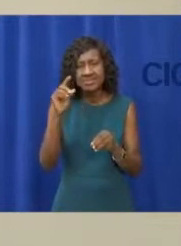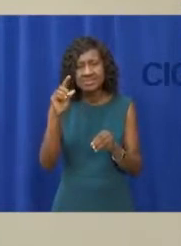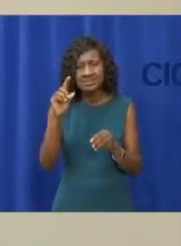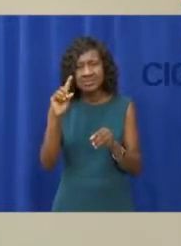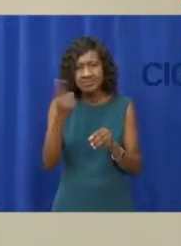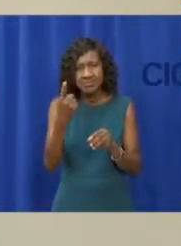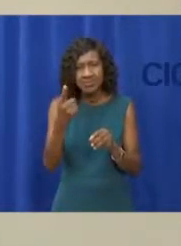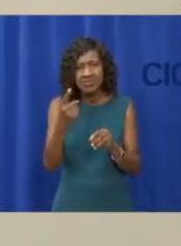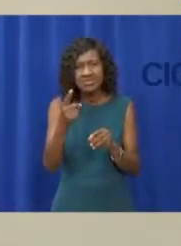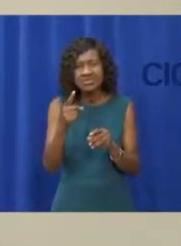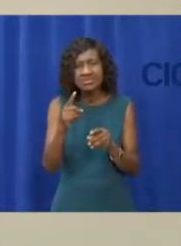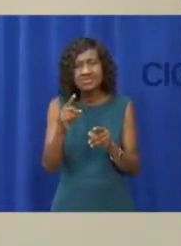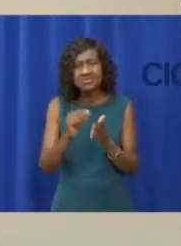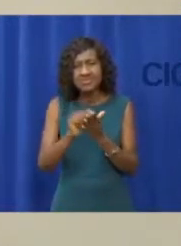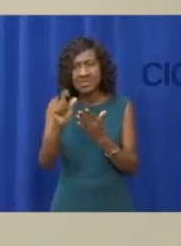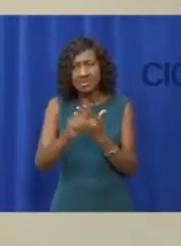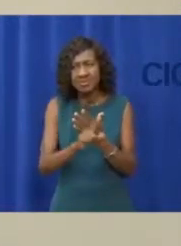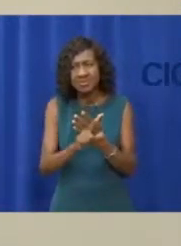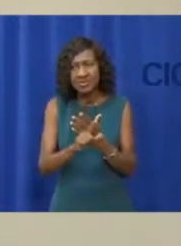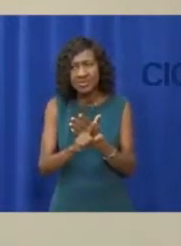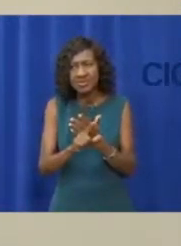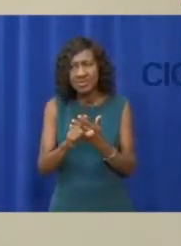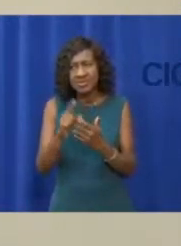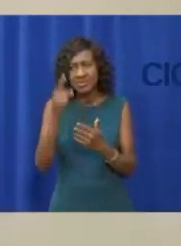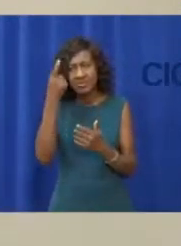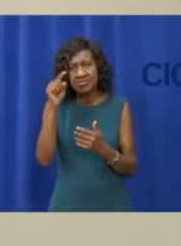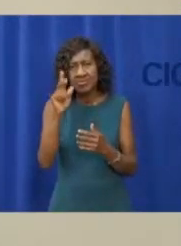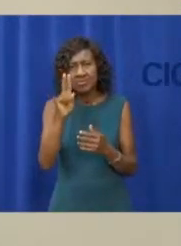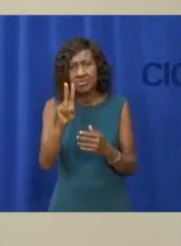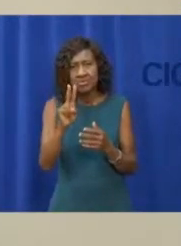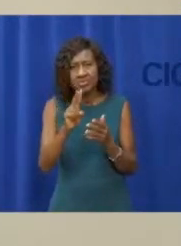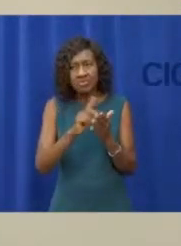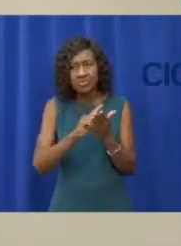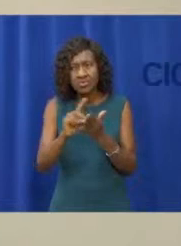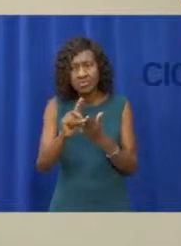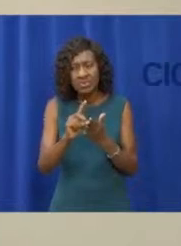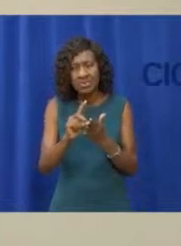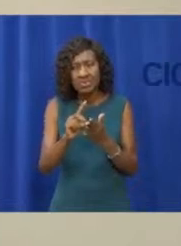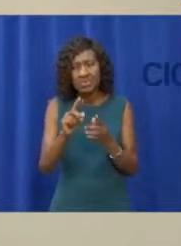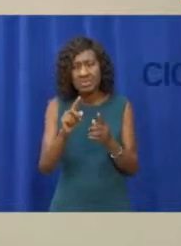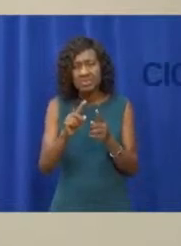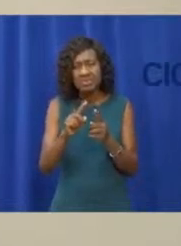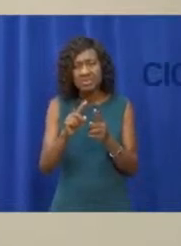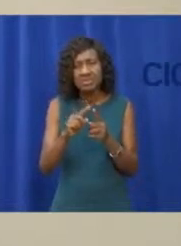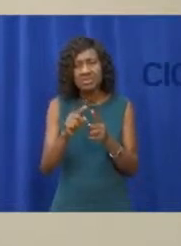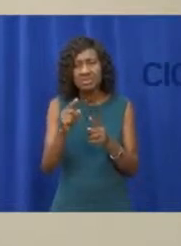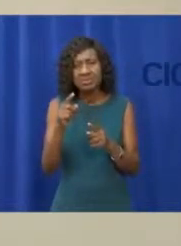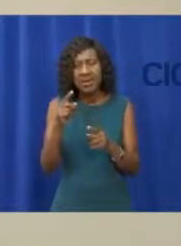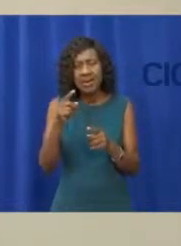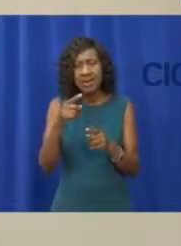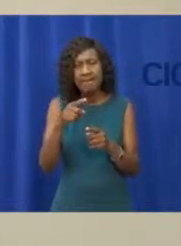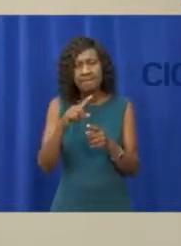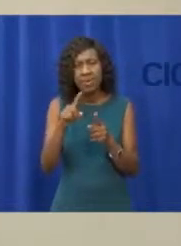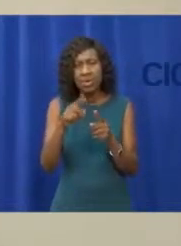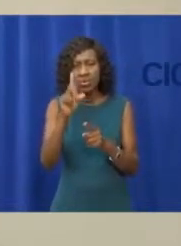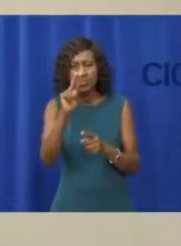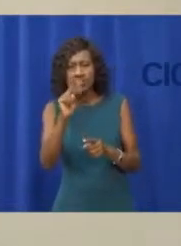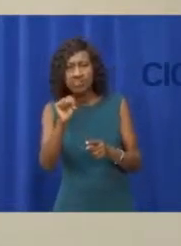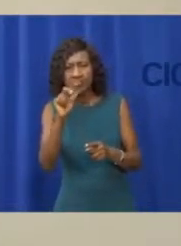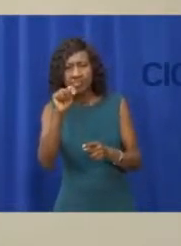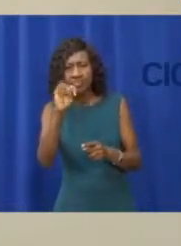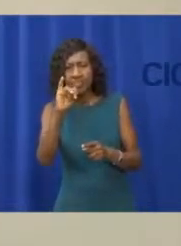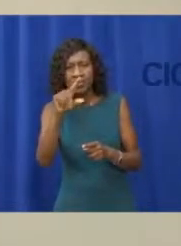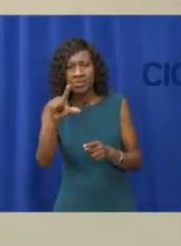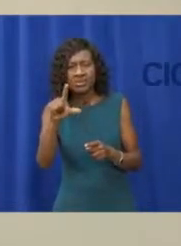Vouchers will provide interim support over a 2-week period to those who qualify until the airport reopens and or they are able